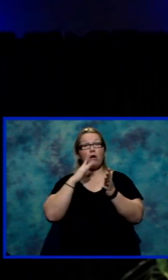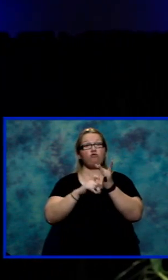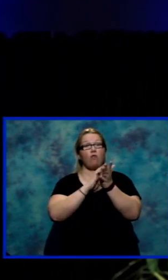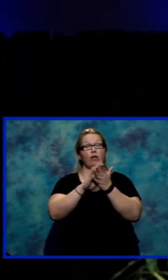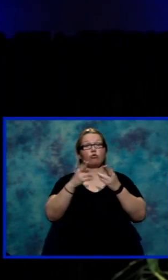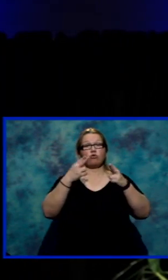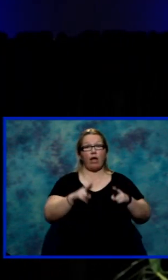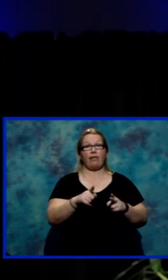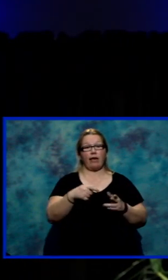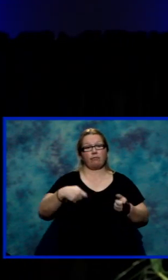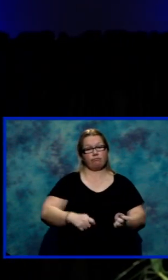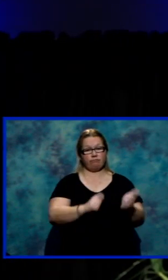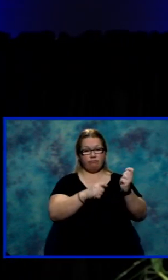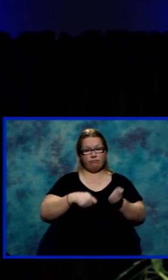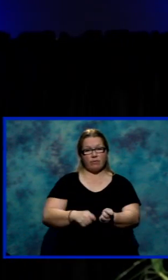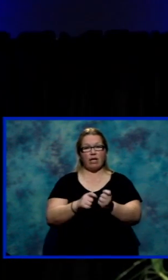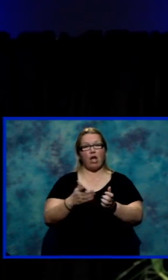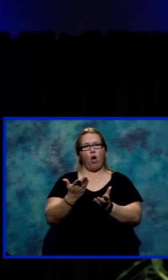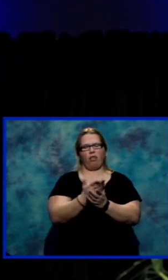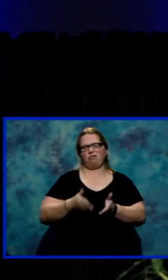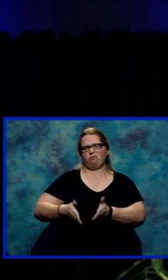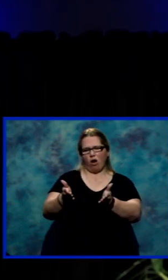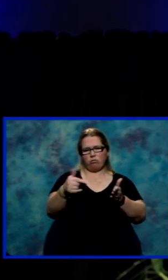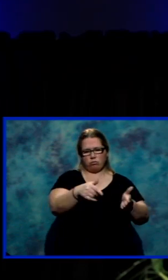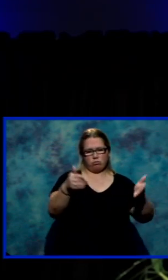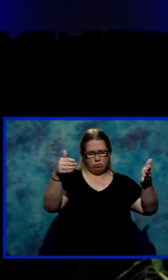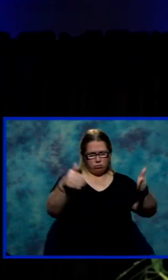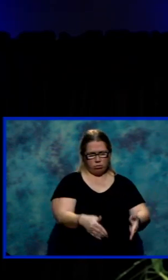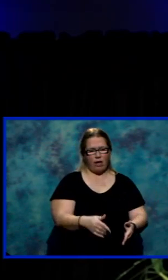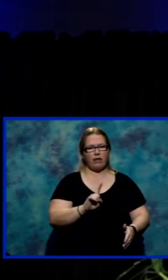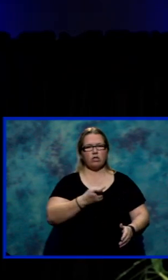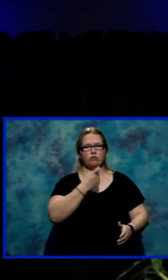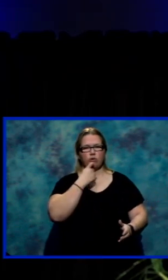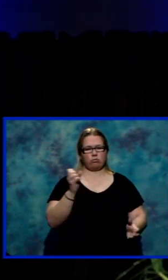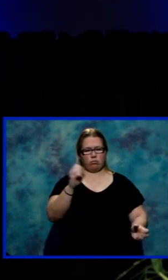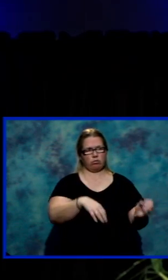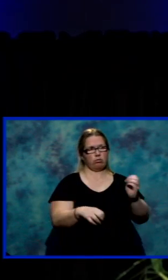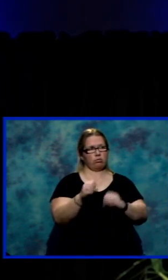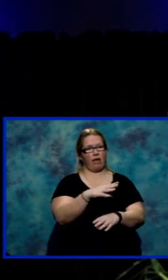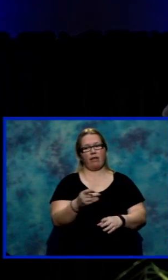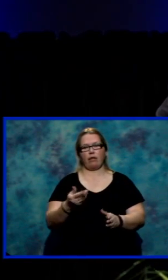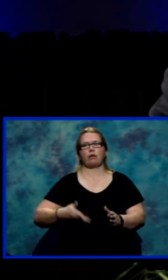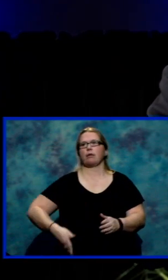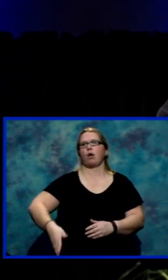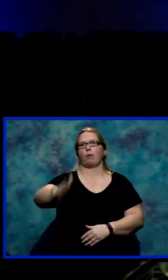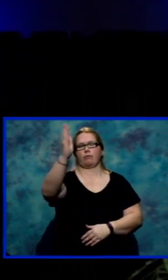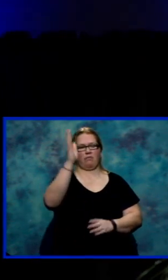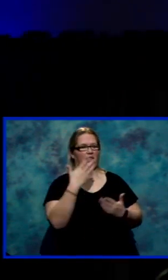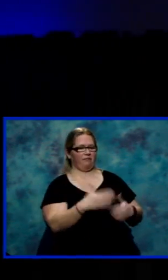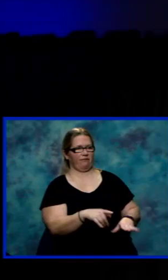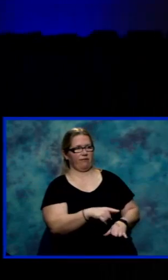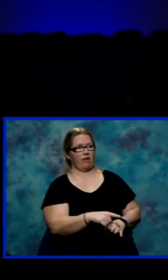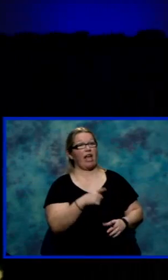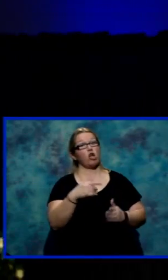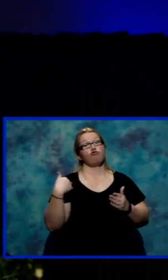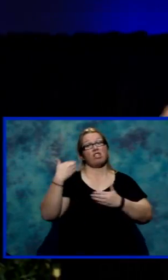dug a pit by the side of the road. They laid her body in it, and they put up a pile of stones, and they kept on moving. Now, it was tradition in